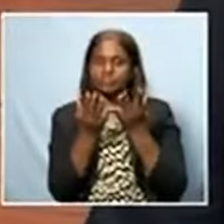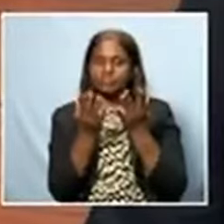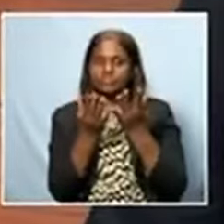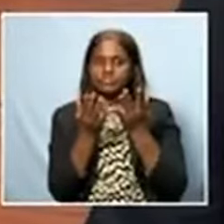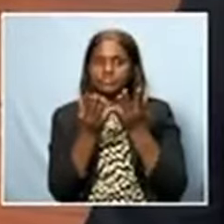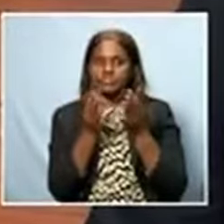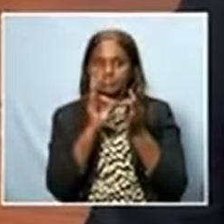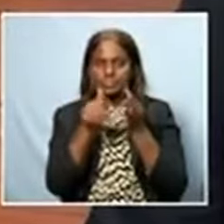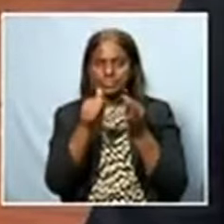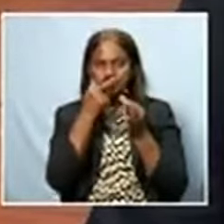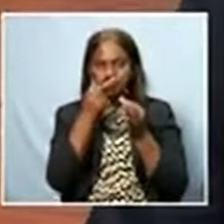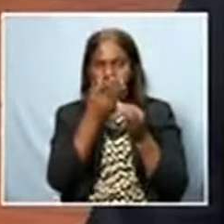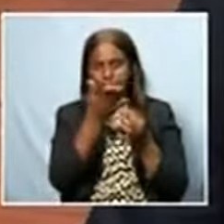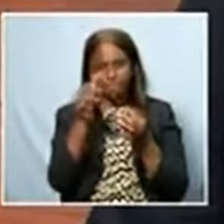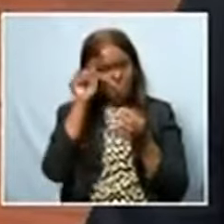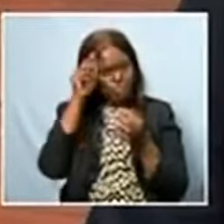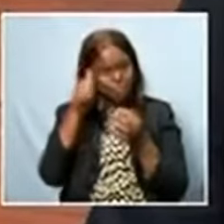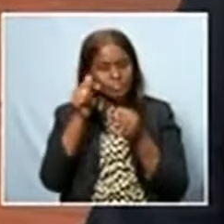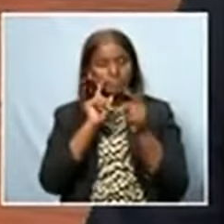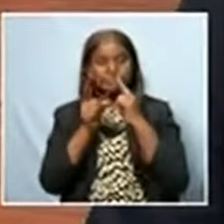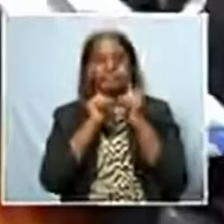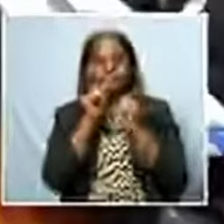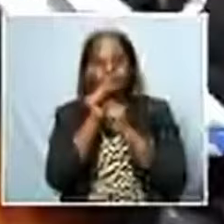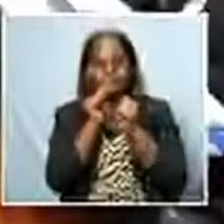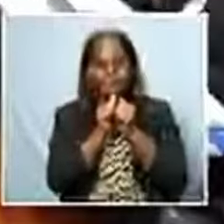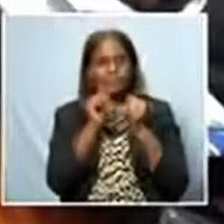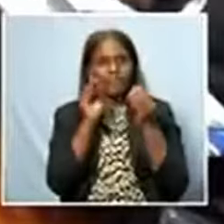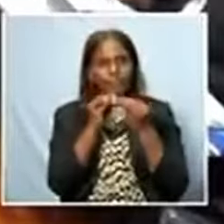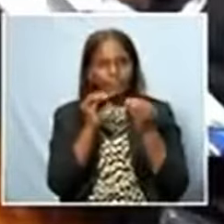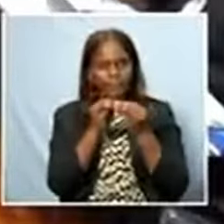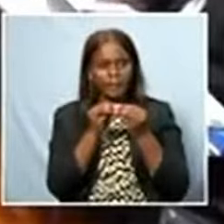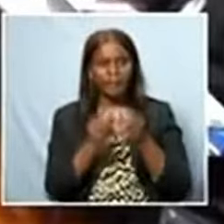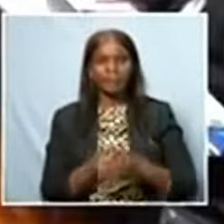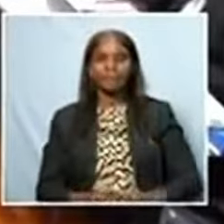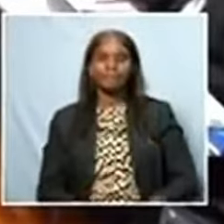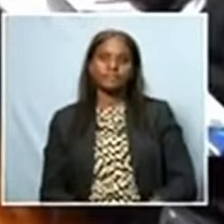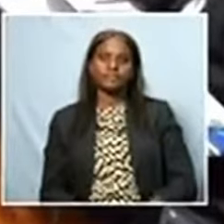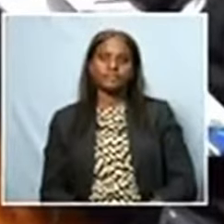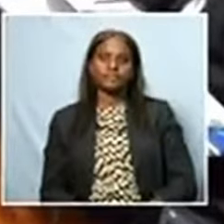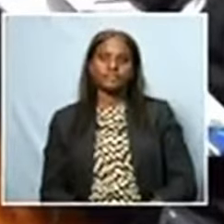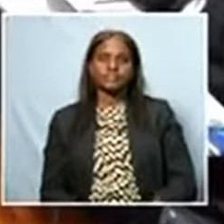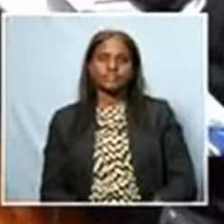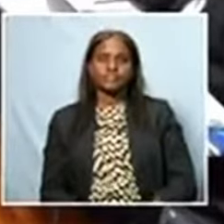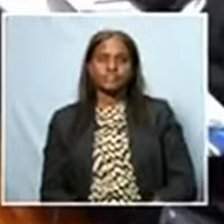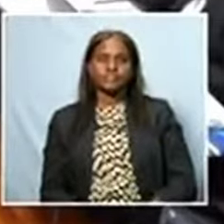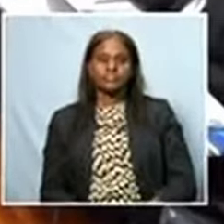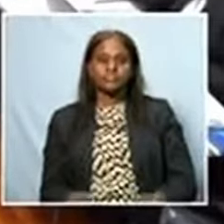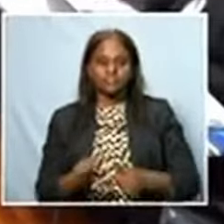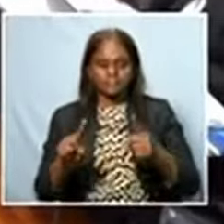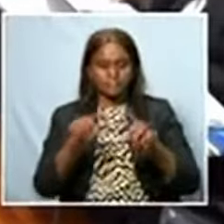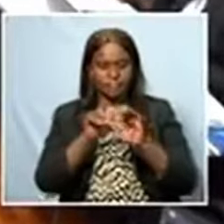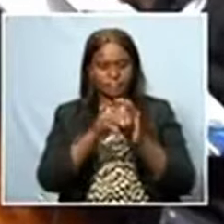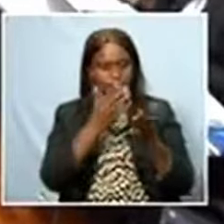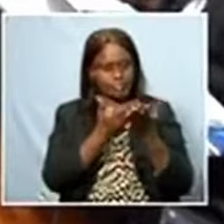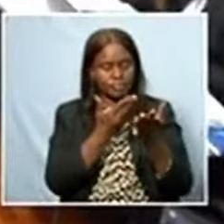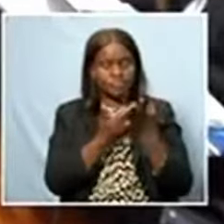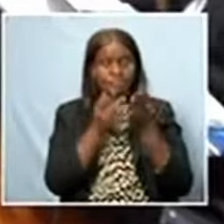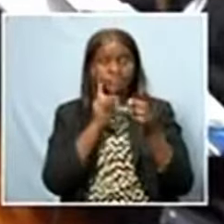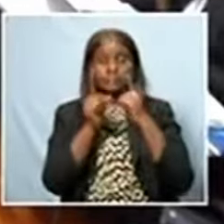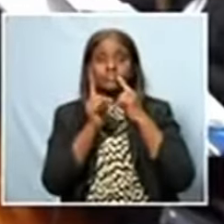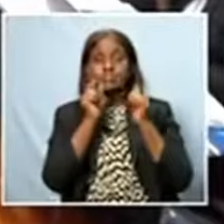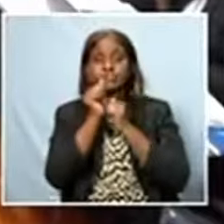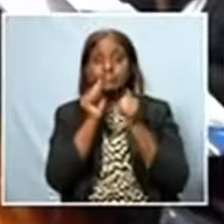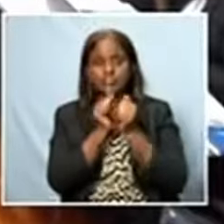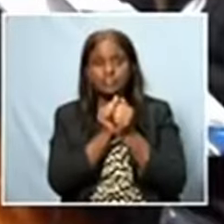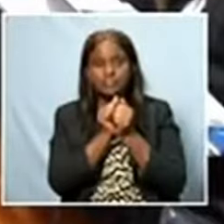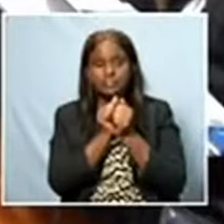If you look at, I think the minister was talking about more of generation and distribution. But in here, you're talking about